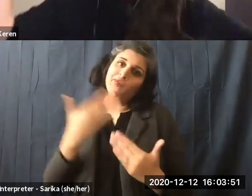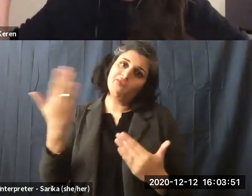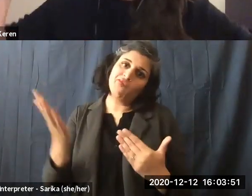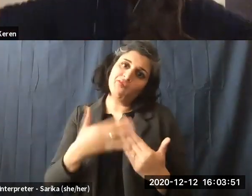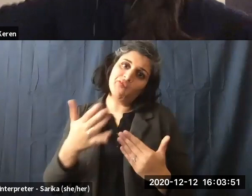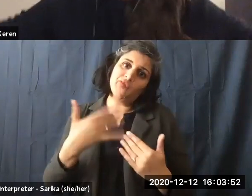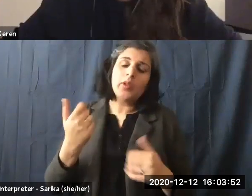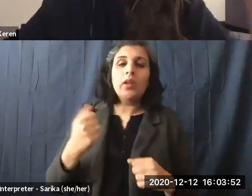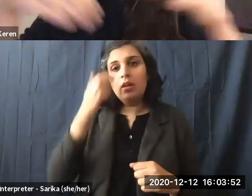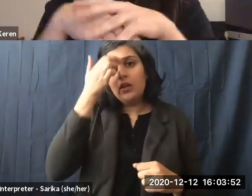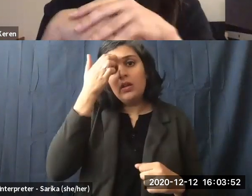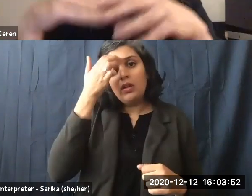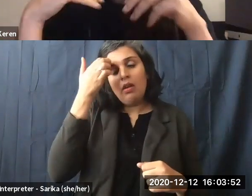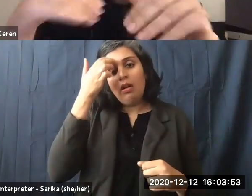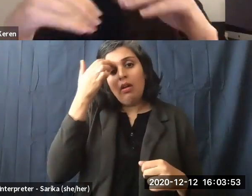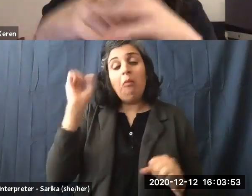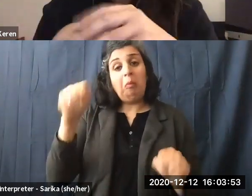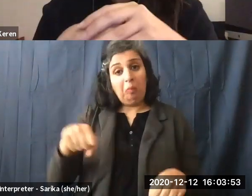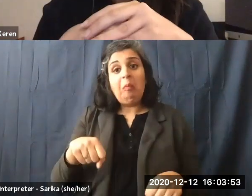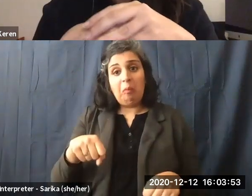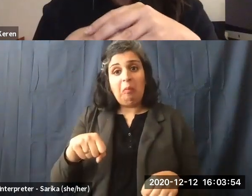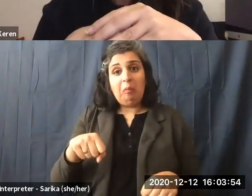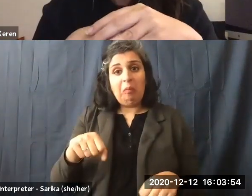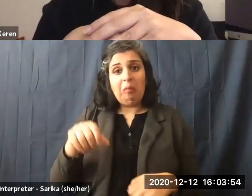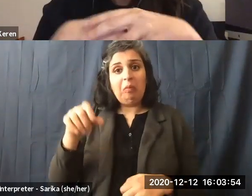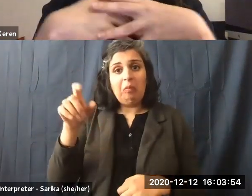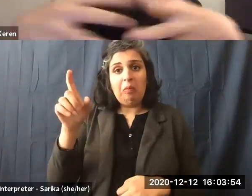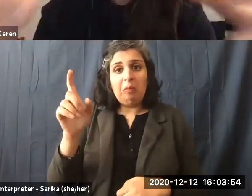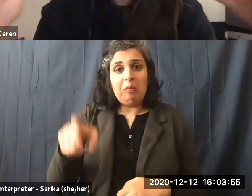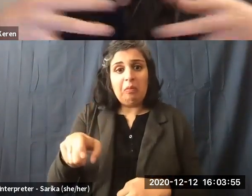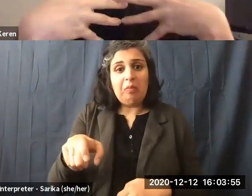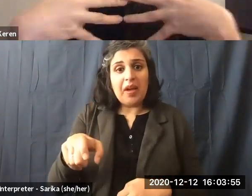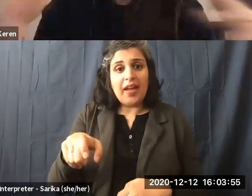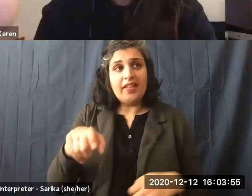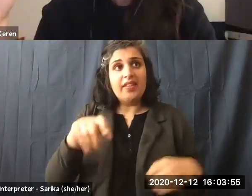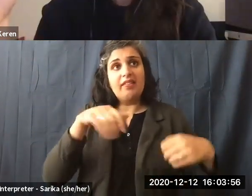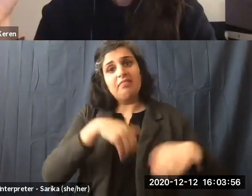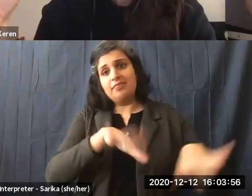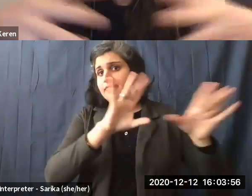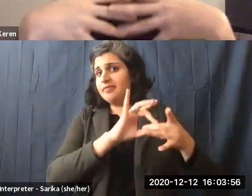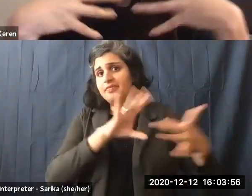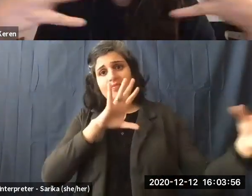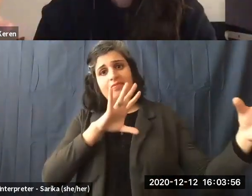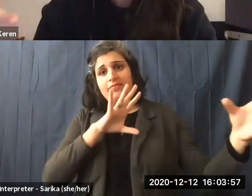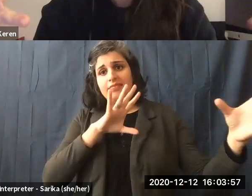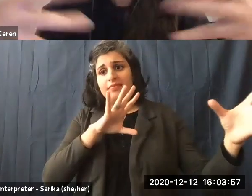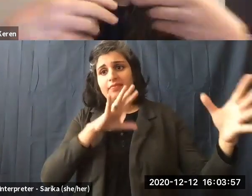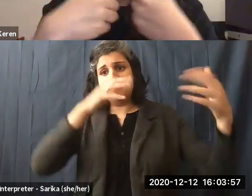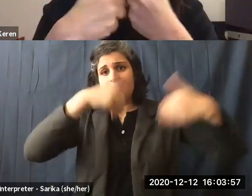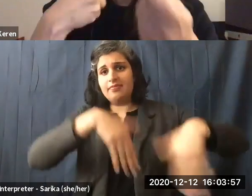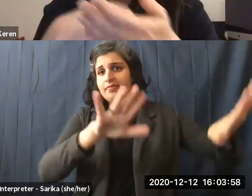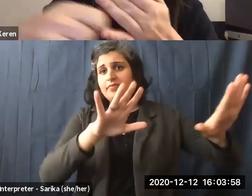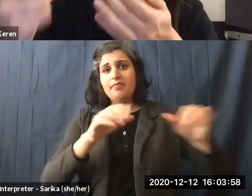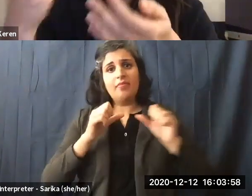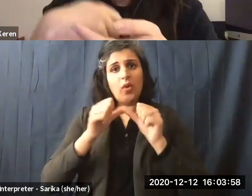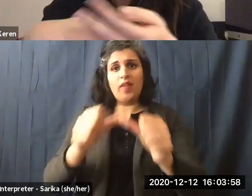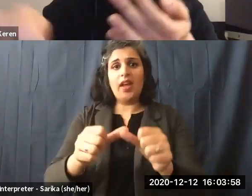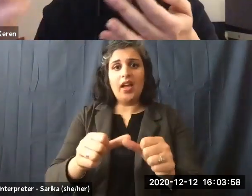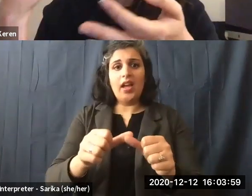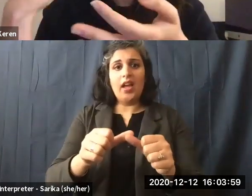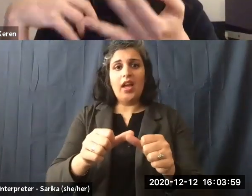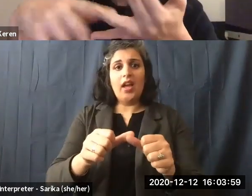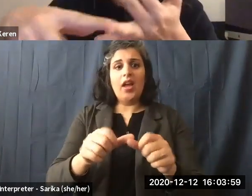say, yeah, like, yes, there has to be, there has to be letting go. There has to be redistribution, but there has to be